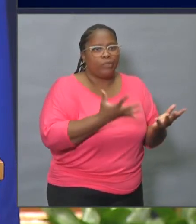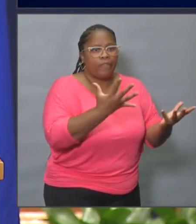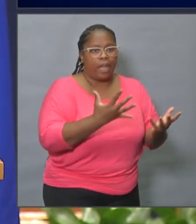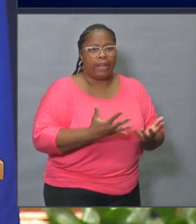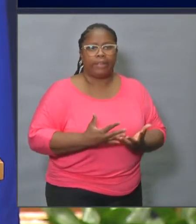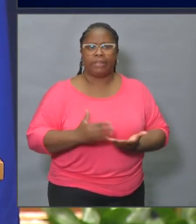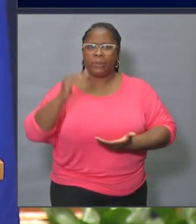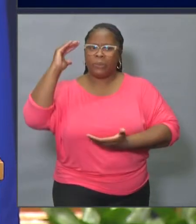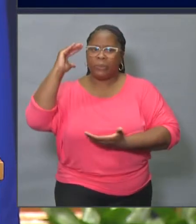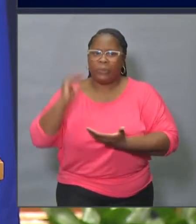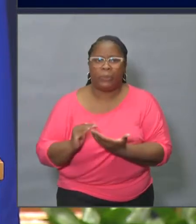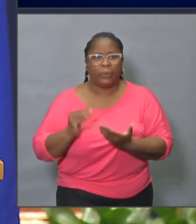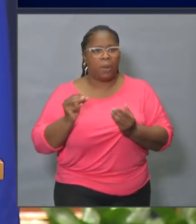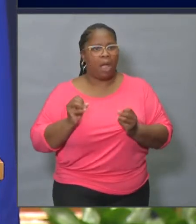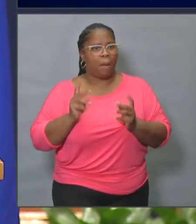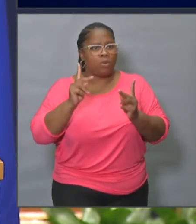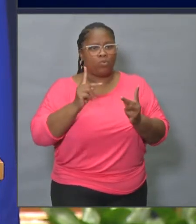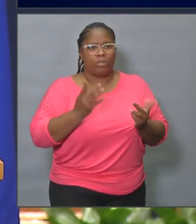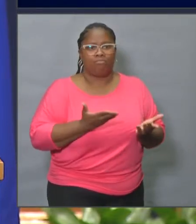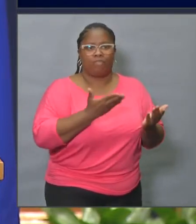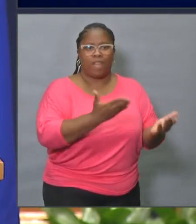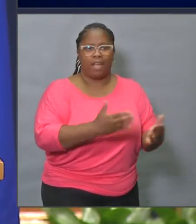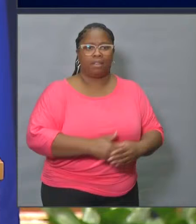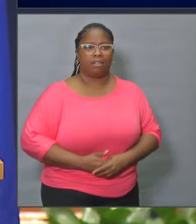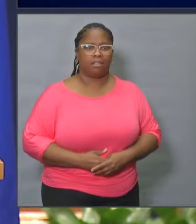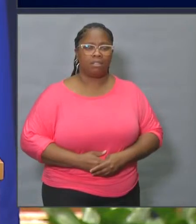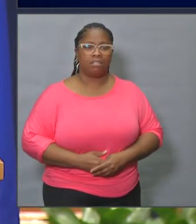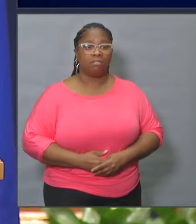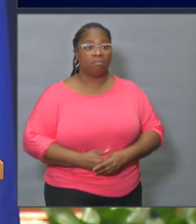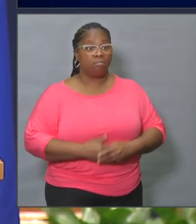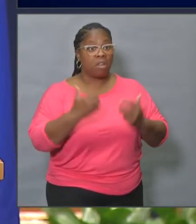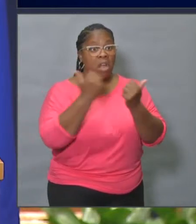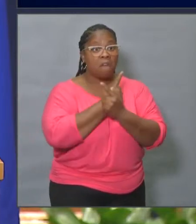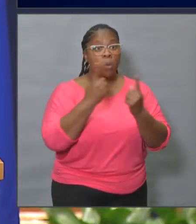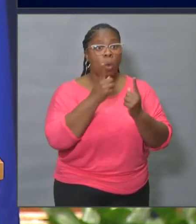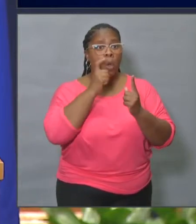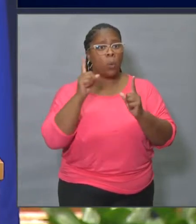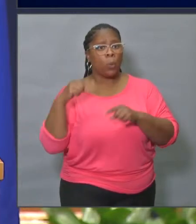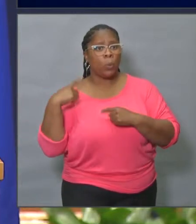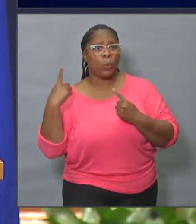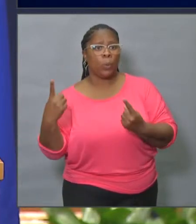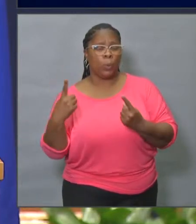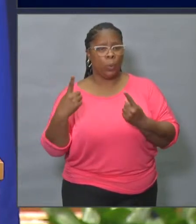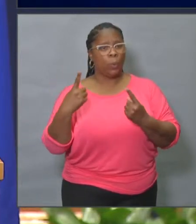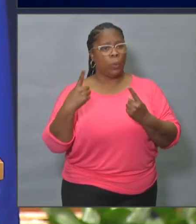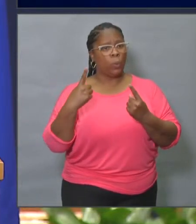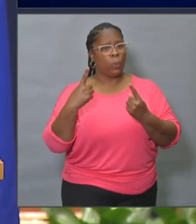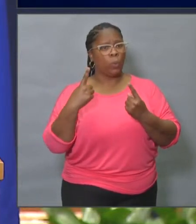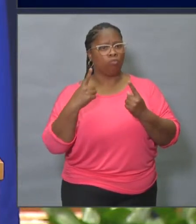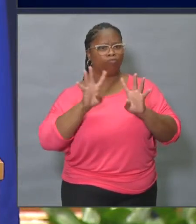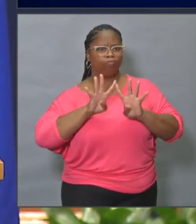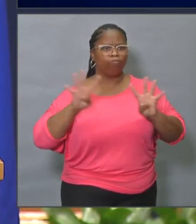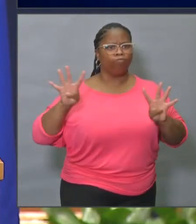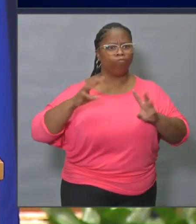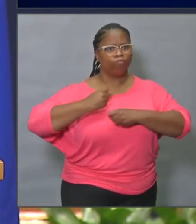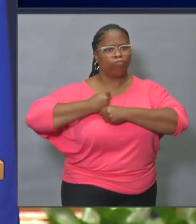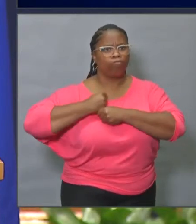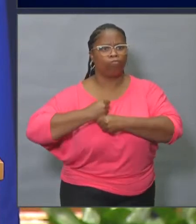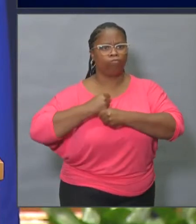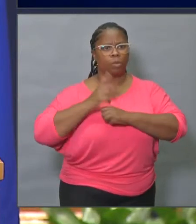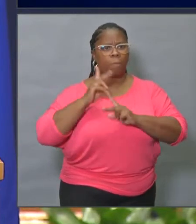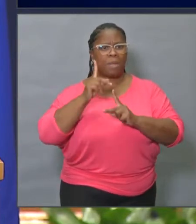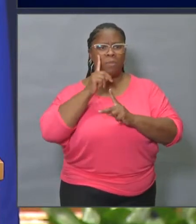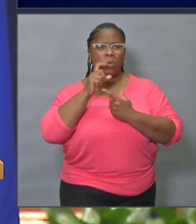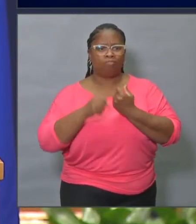well-being. I want to thank everyone who's been on the front lines for this last week, standing to end racism